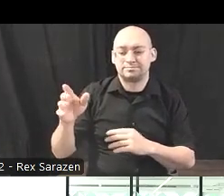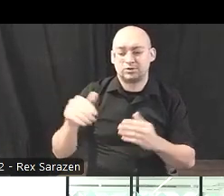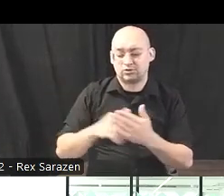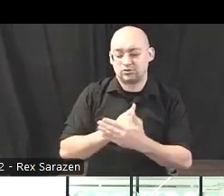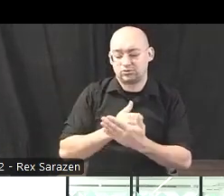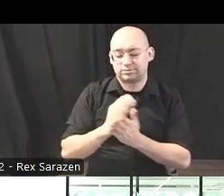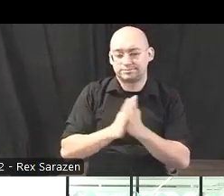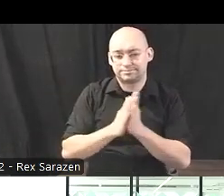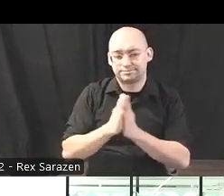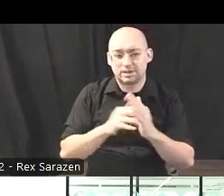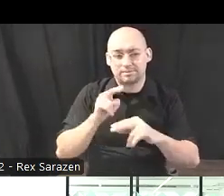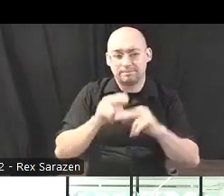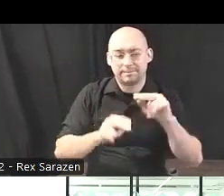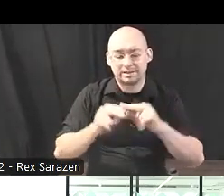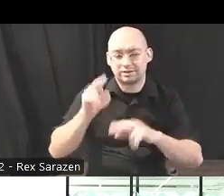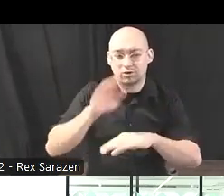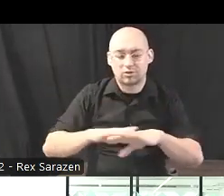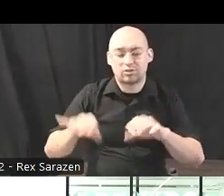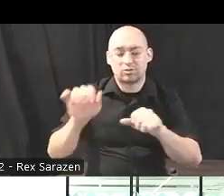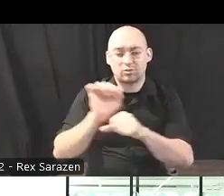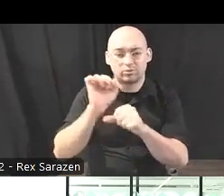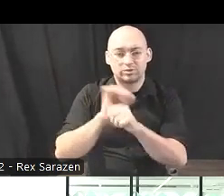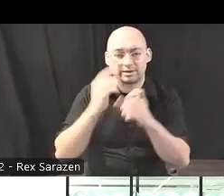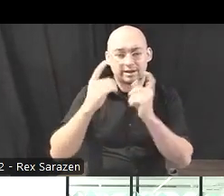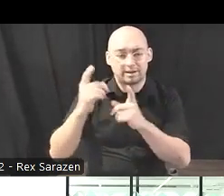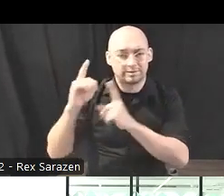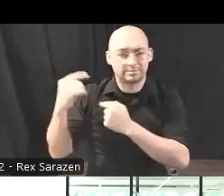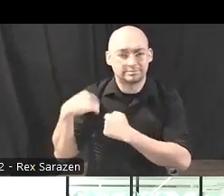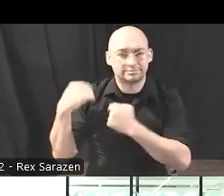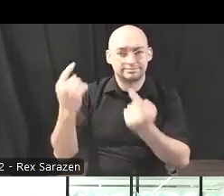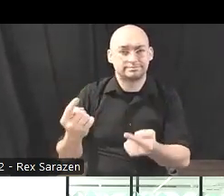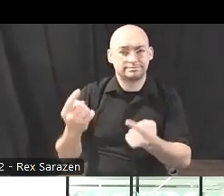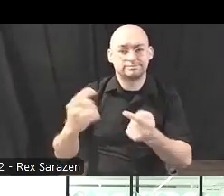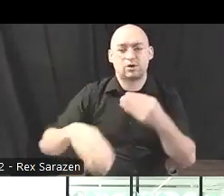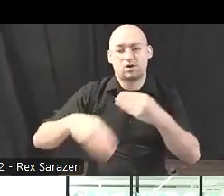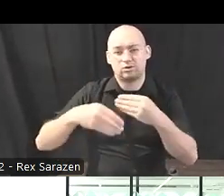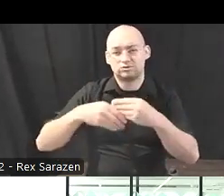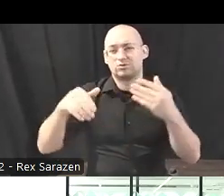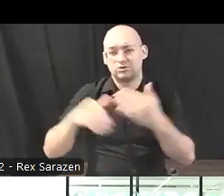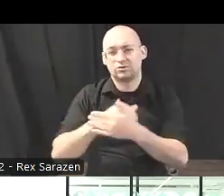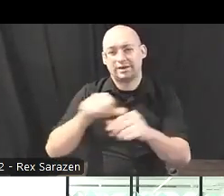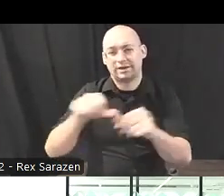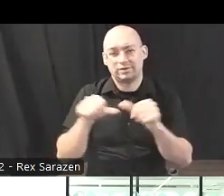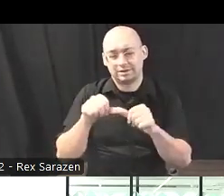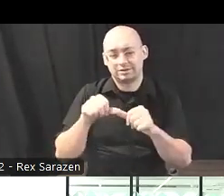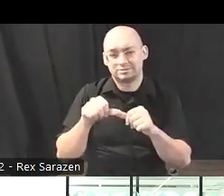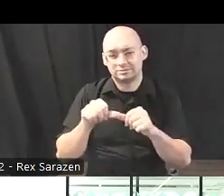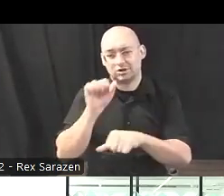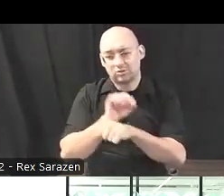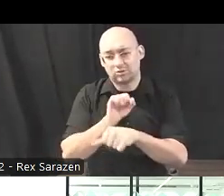work that has taken place to date, but there's also some new areas of work where we organize